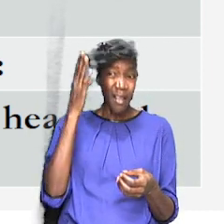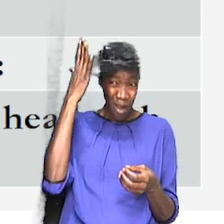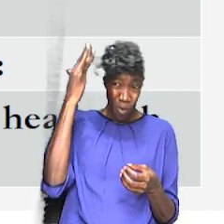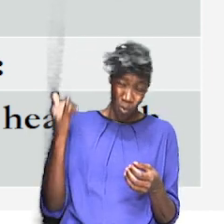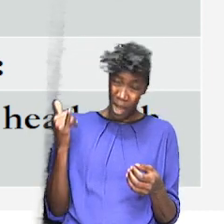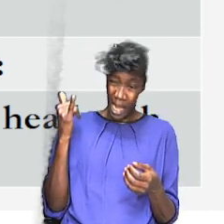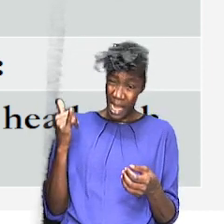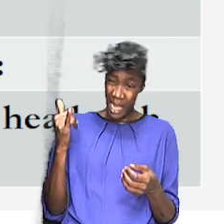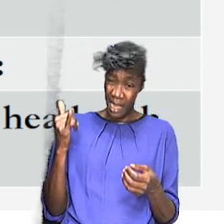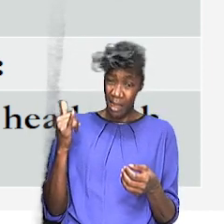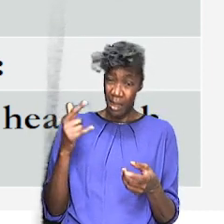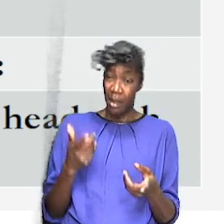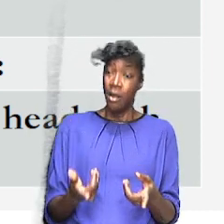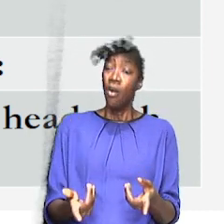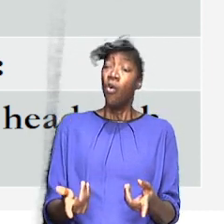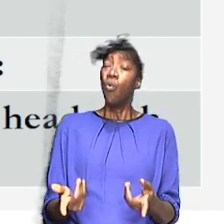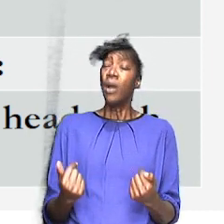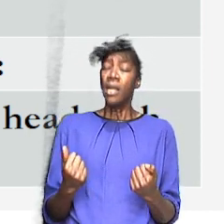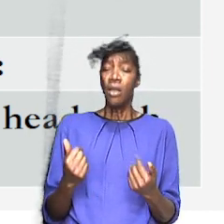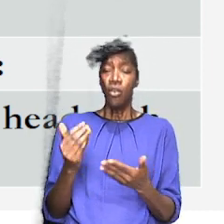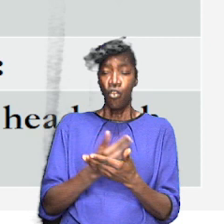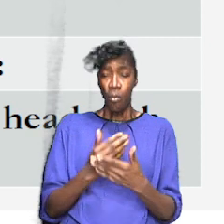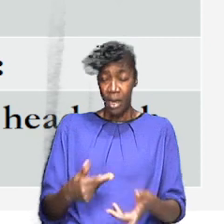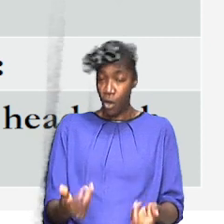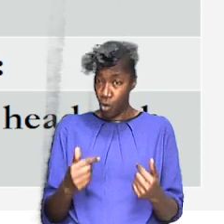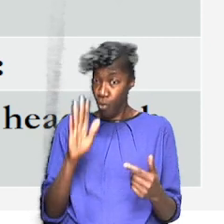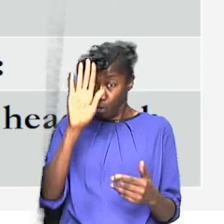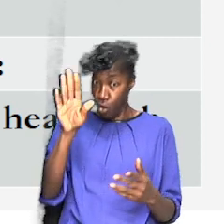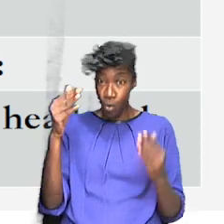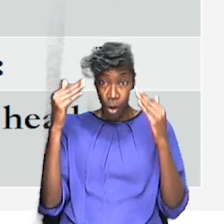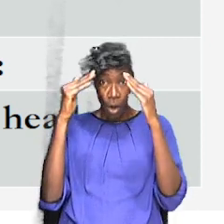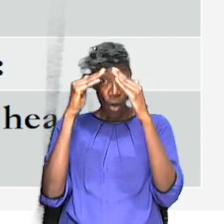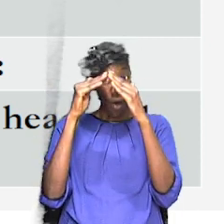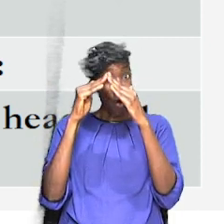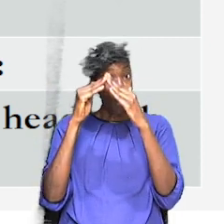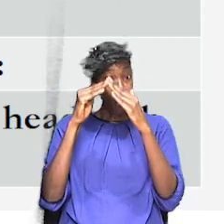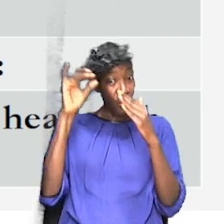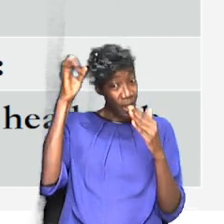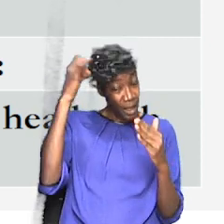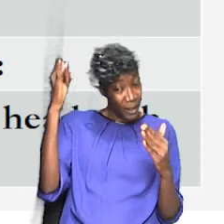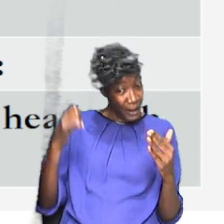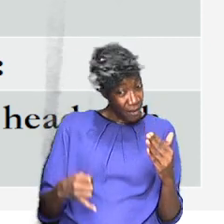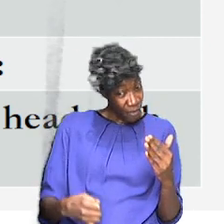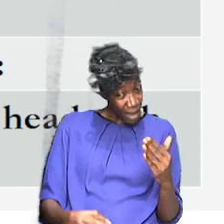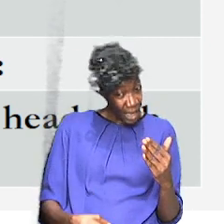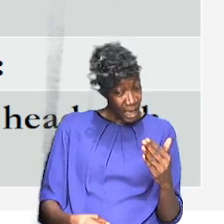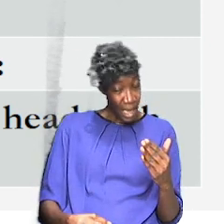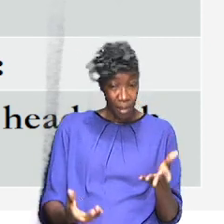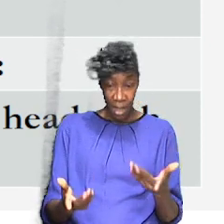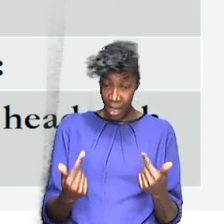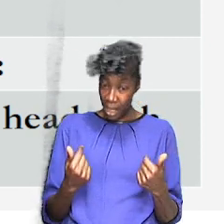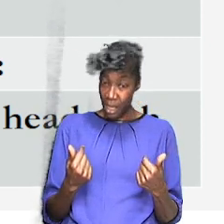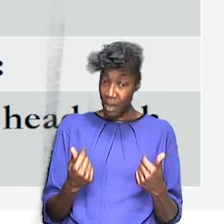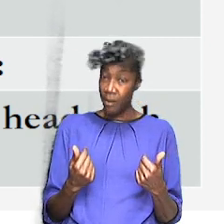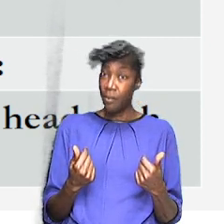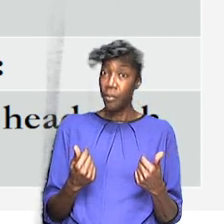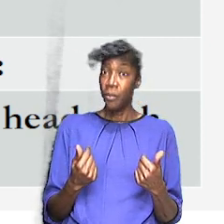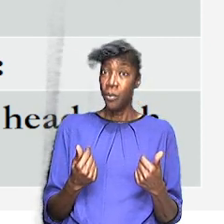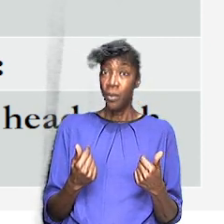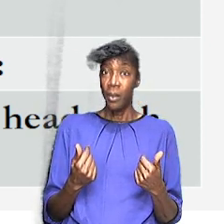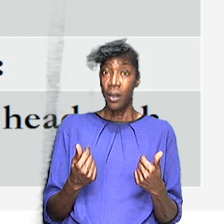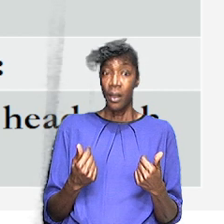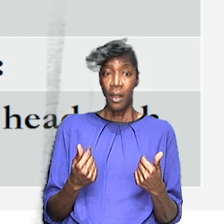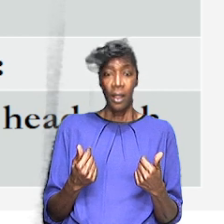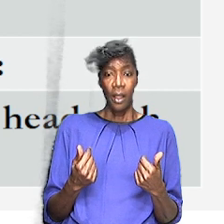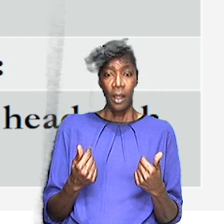common for when somebody comes to your house. It's like today, if somebody come to your house, you invite them in, common courtesy. Somebody come to visit you, invite them in.